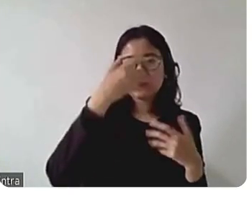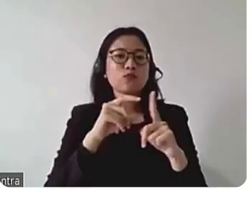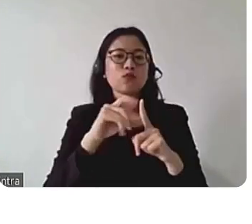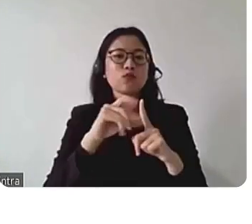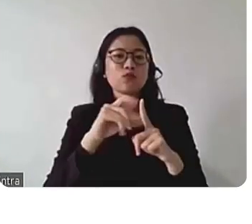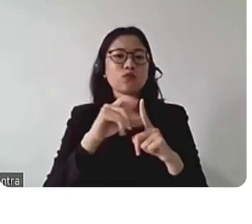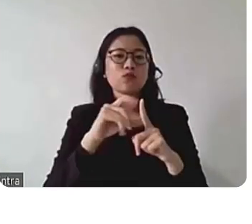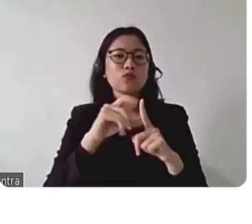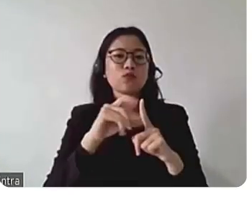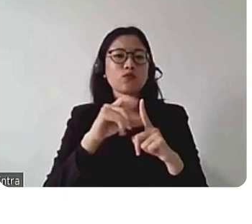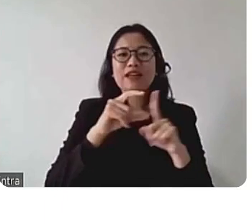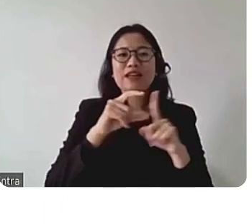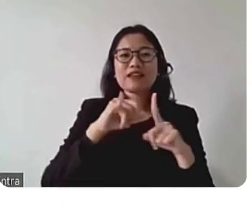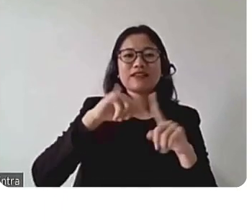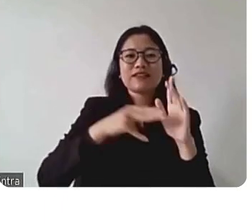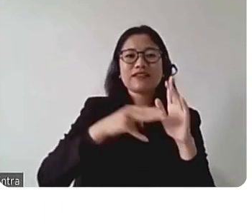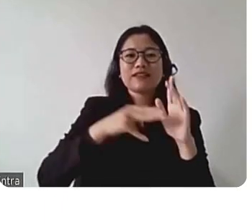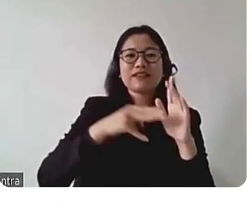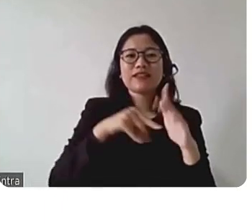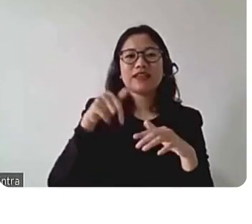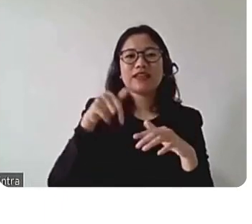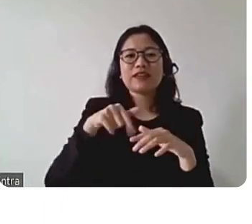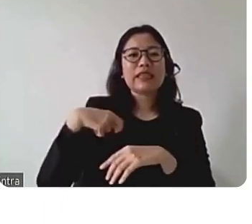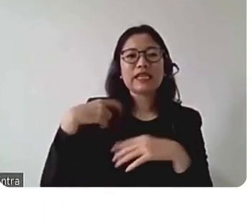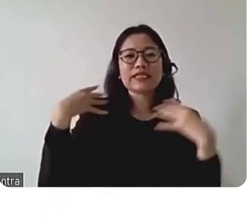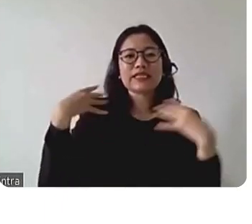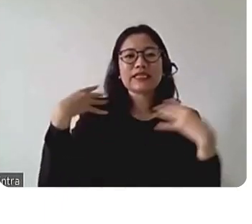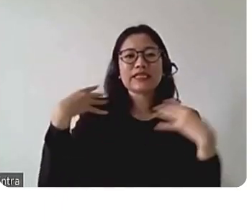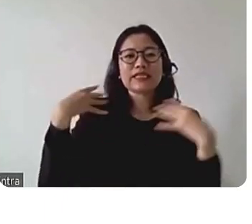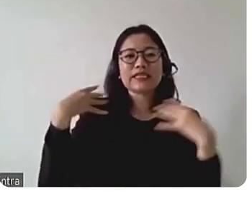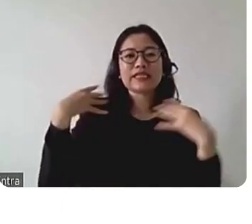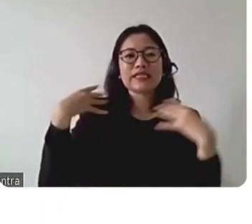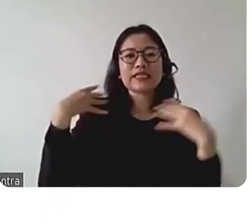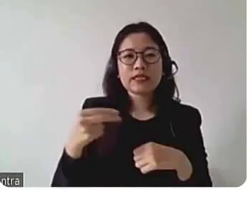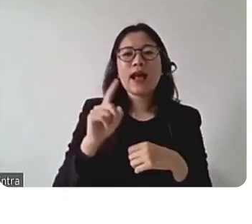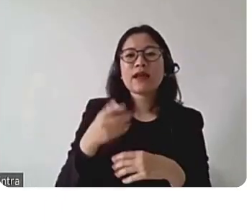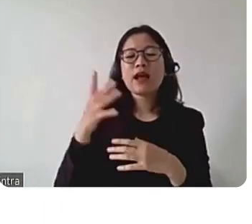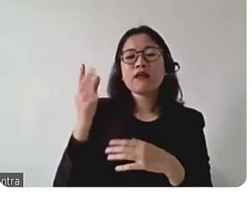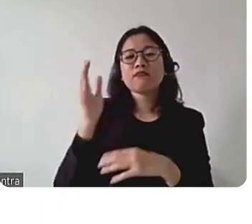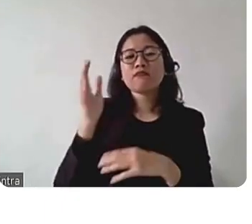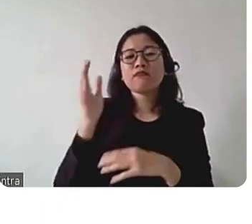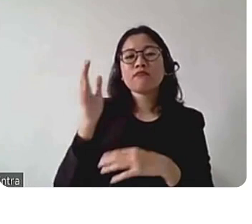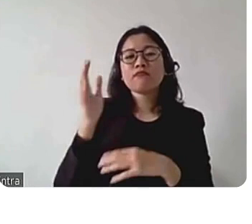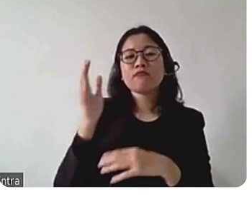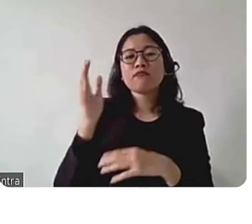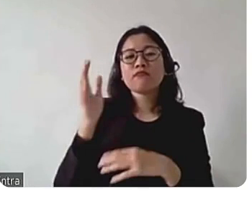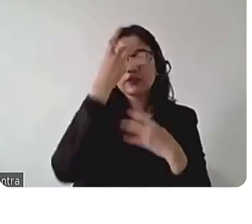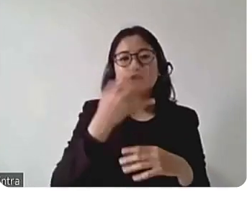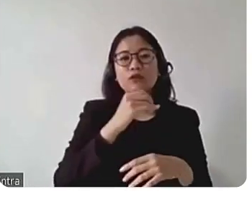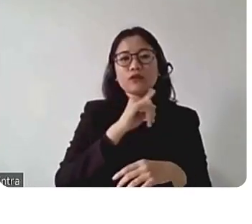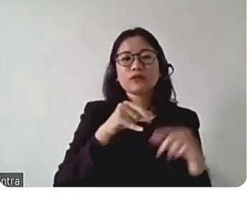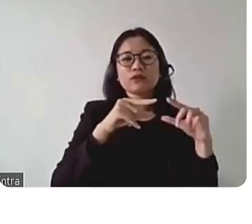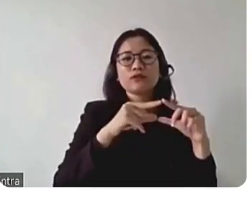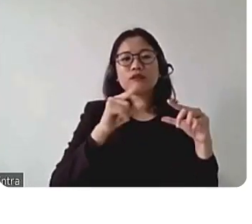Indonesia. Our honorable panel speakers, Professor Bin Jalaluddin, Chief Investigator